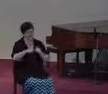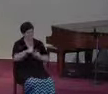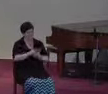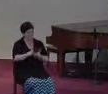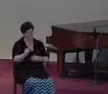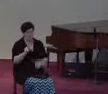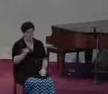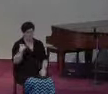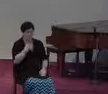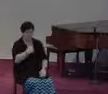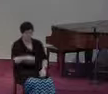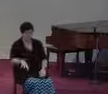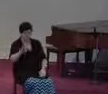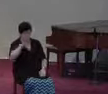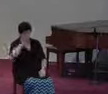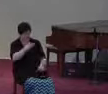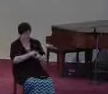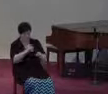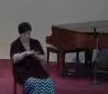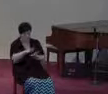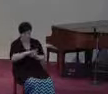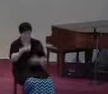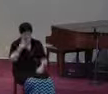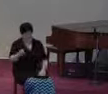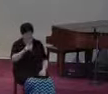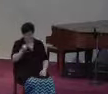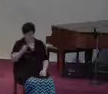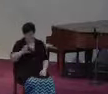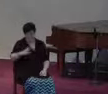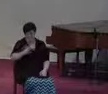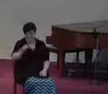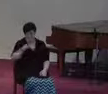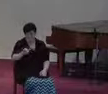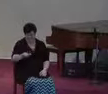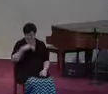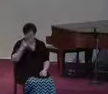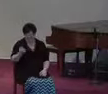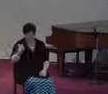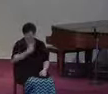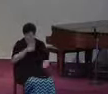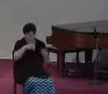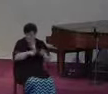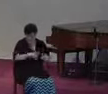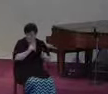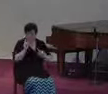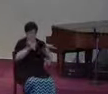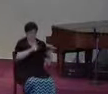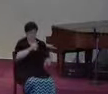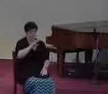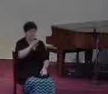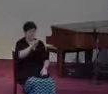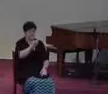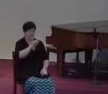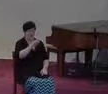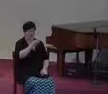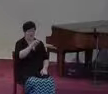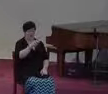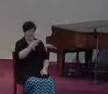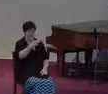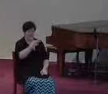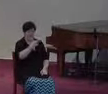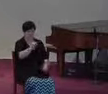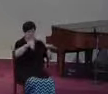Picked up the kids from school and told Zachary he was going to get in the car and go with me to his warehouse store. He was not thrilled out of his mind.